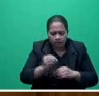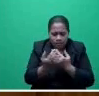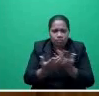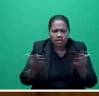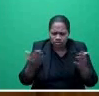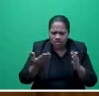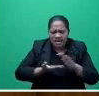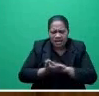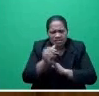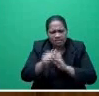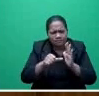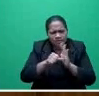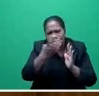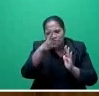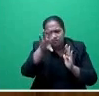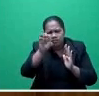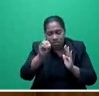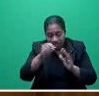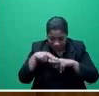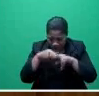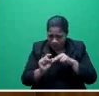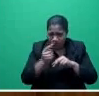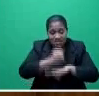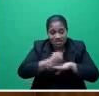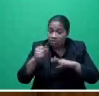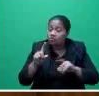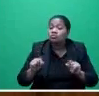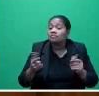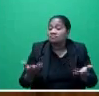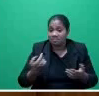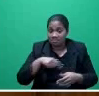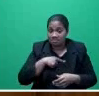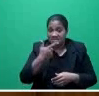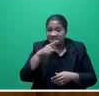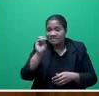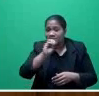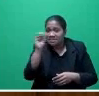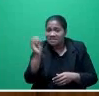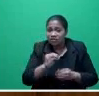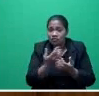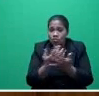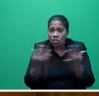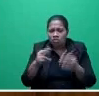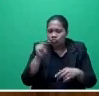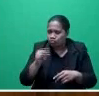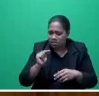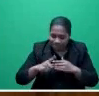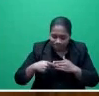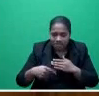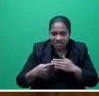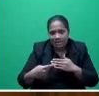40, Fiji First government is just doing that. We, the 70% of the population, needs